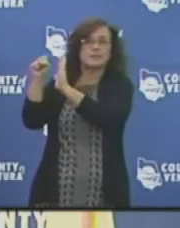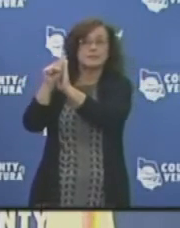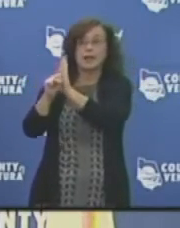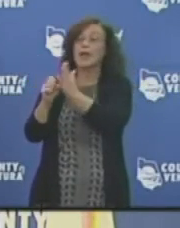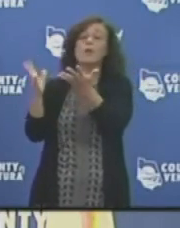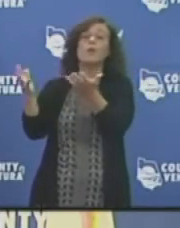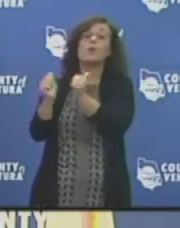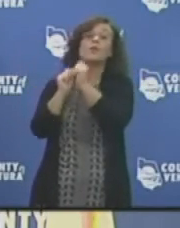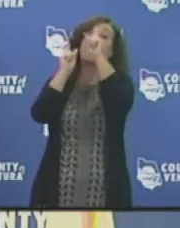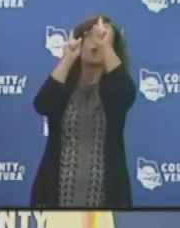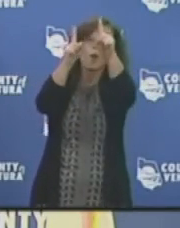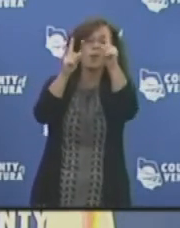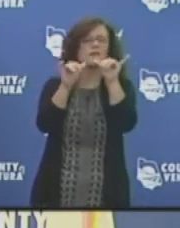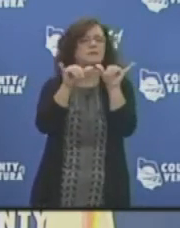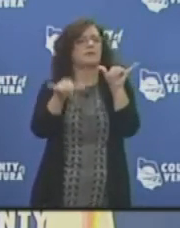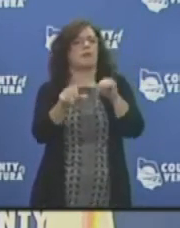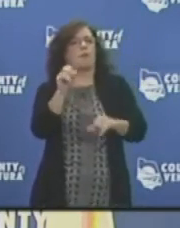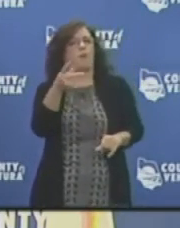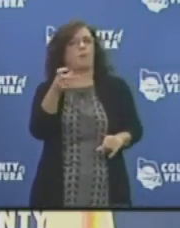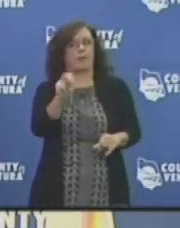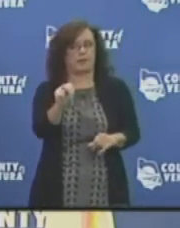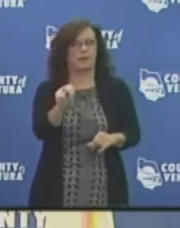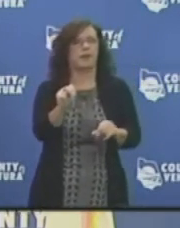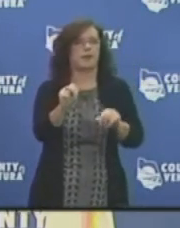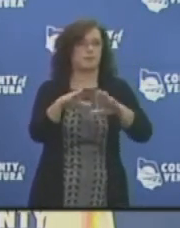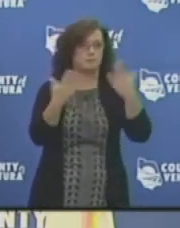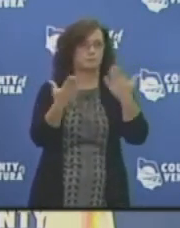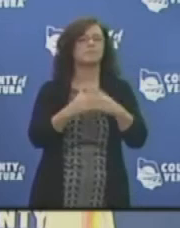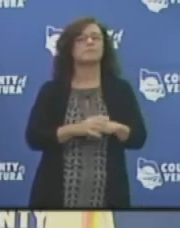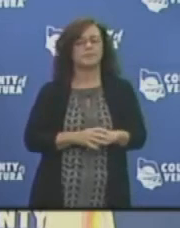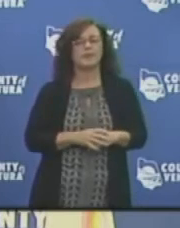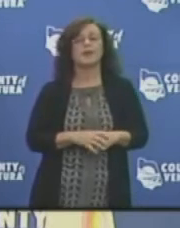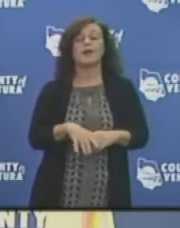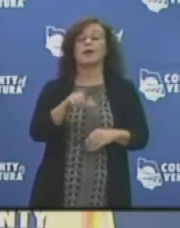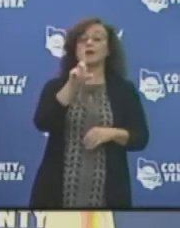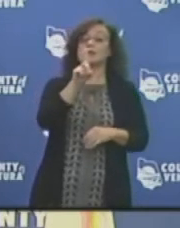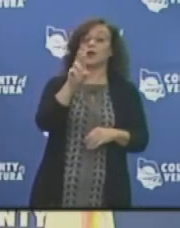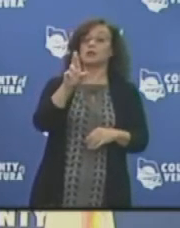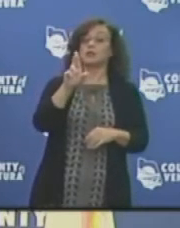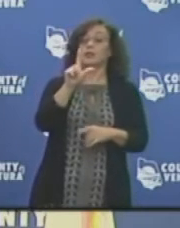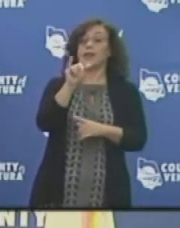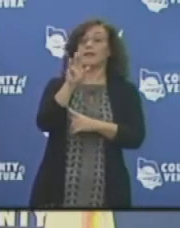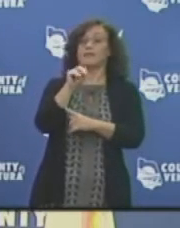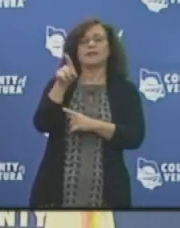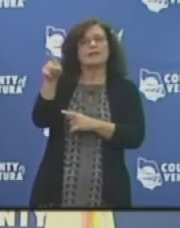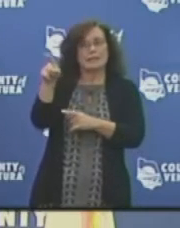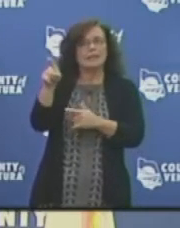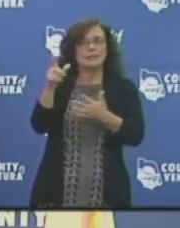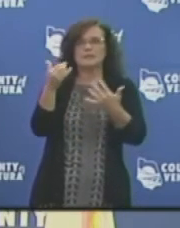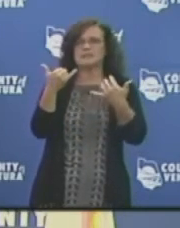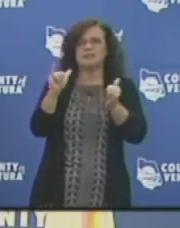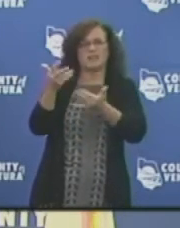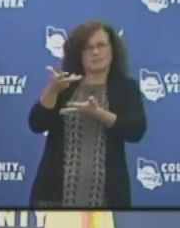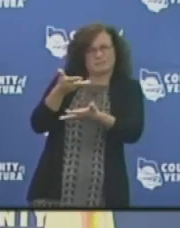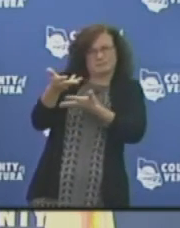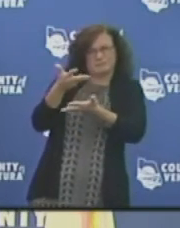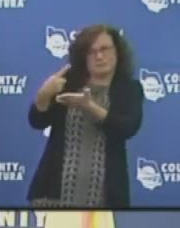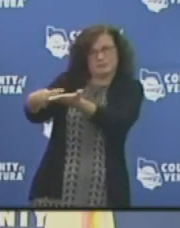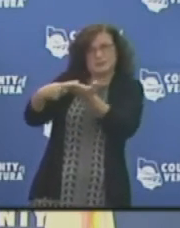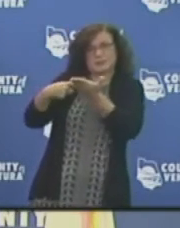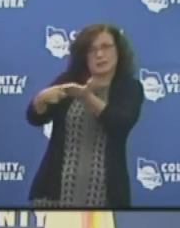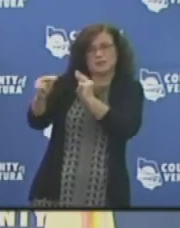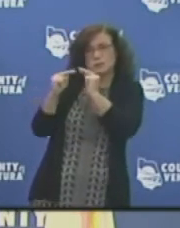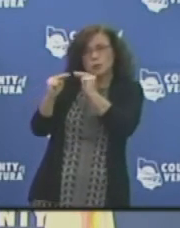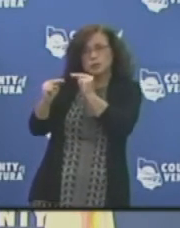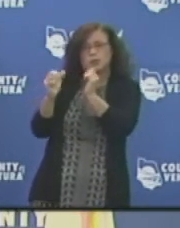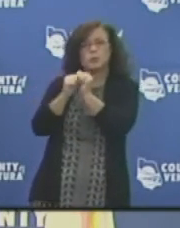I appreciate Dr. Levin's working with our Board of Supervisors to really understand the issues and see how we could safely make sure